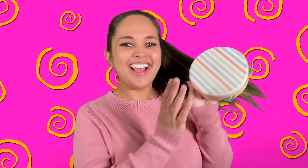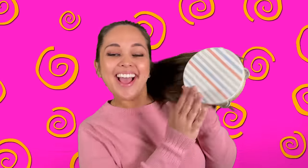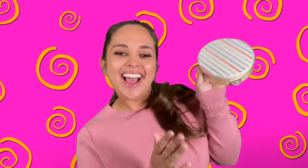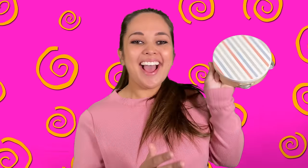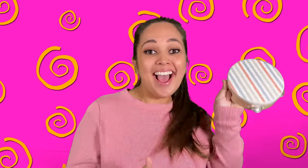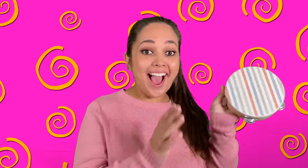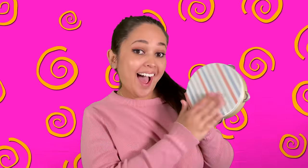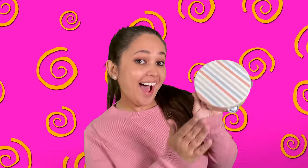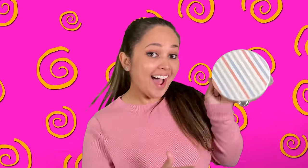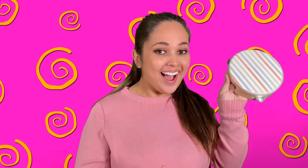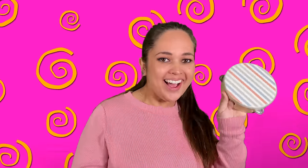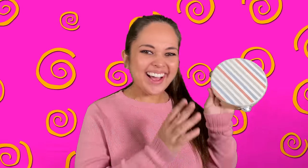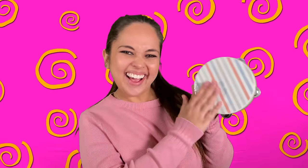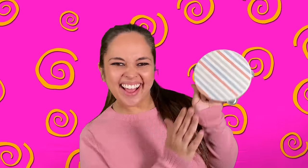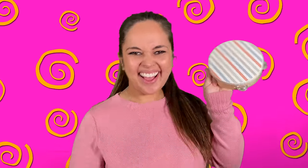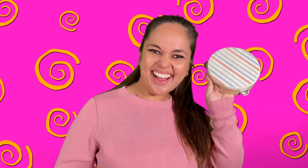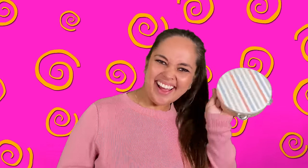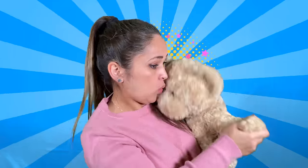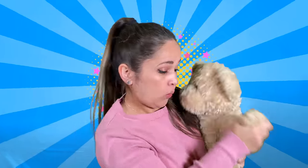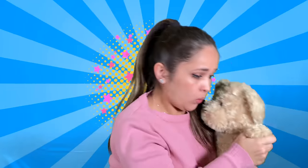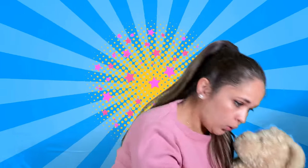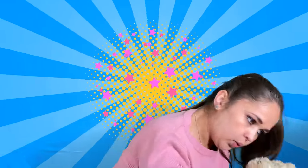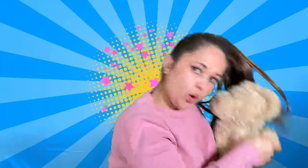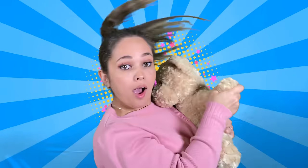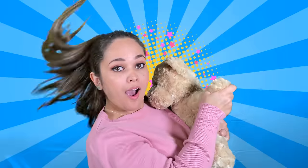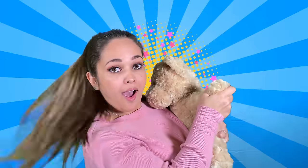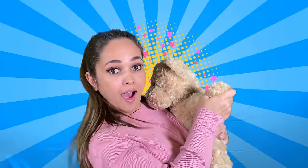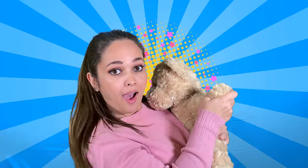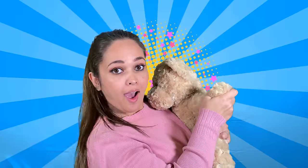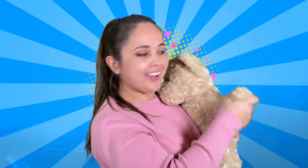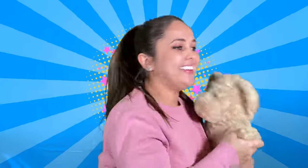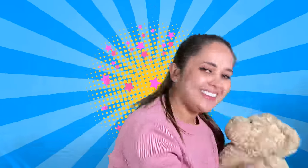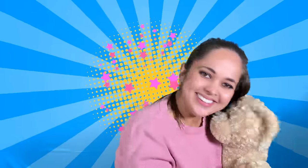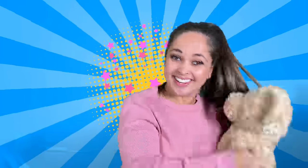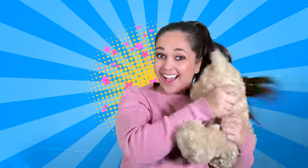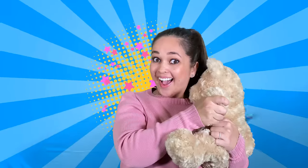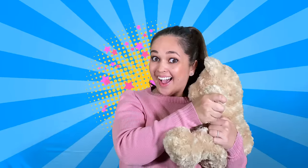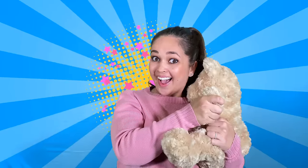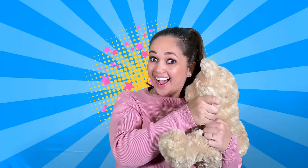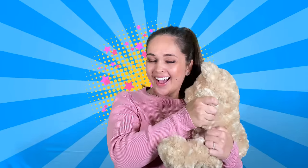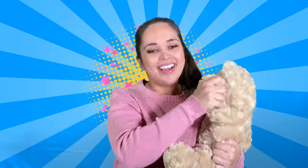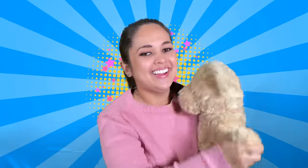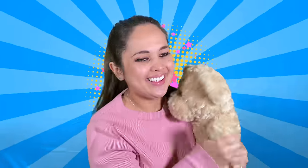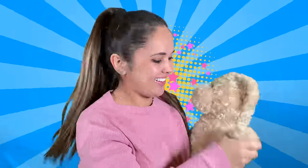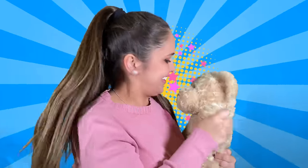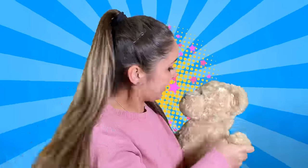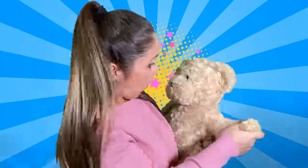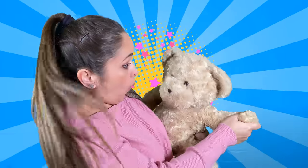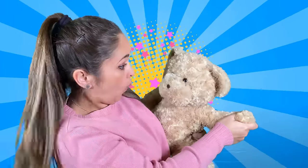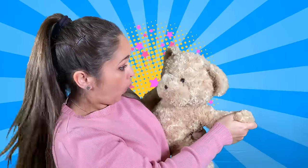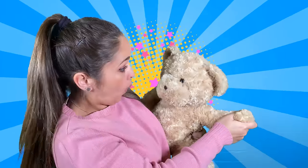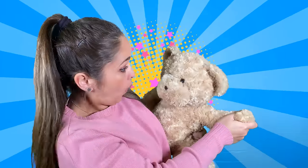me. Time to move your feet. Can you dance and freeze? Dance and freeze. Come on and dance